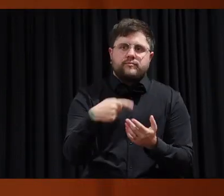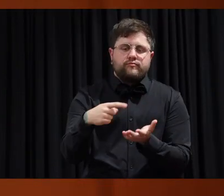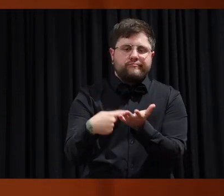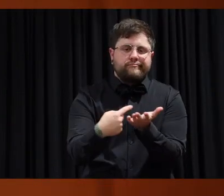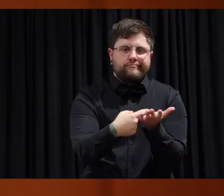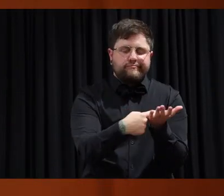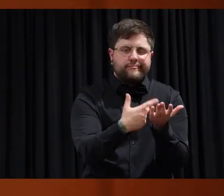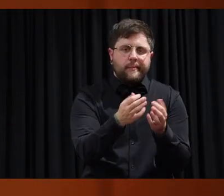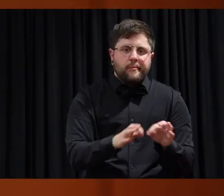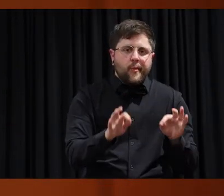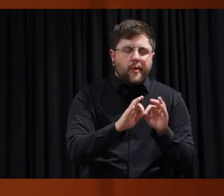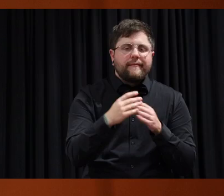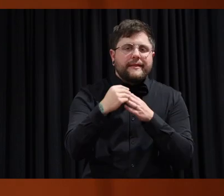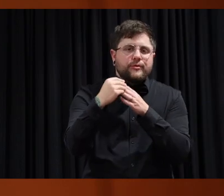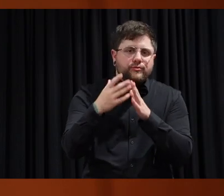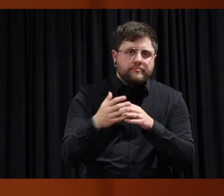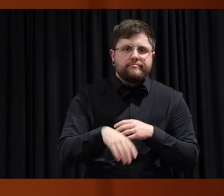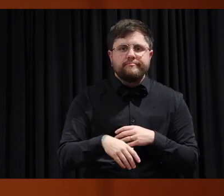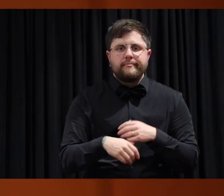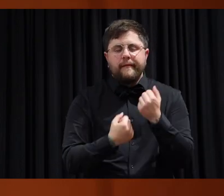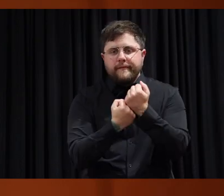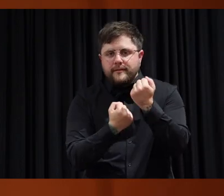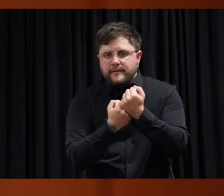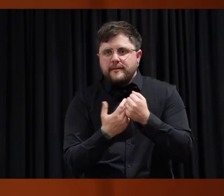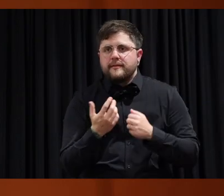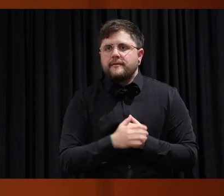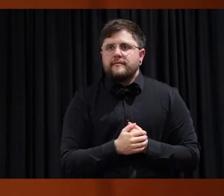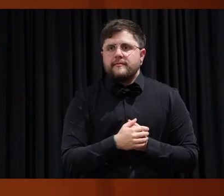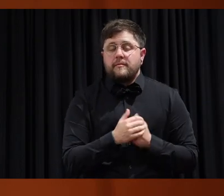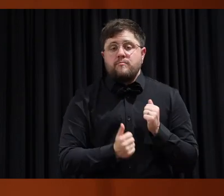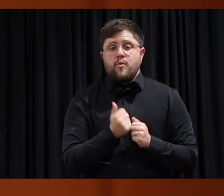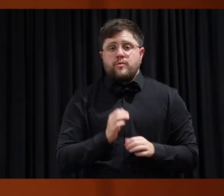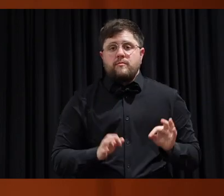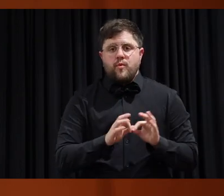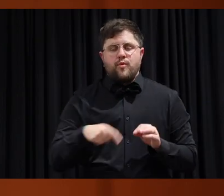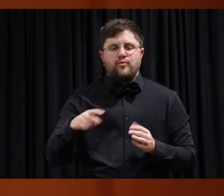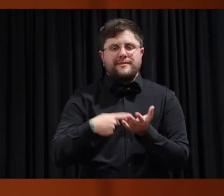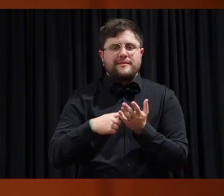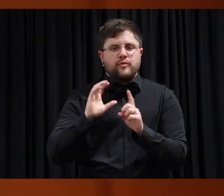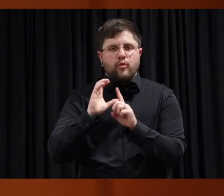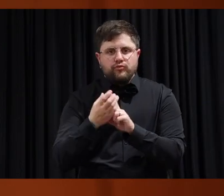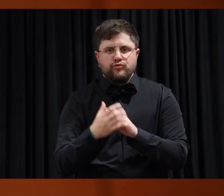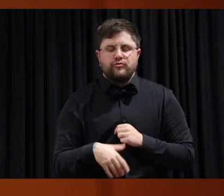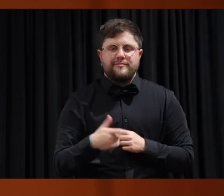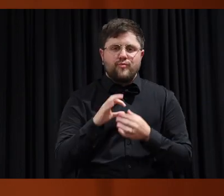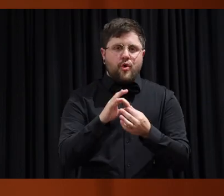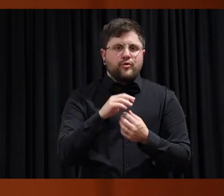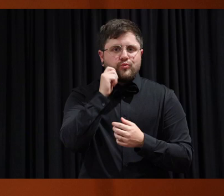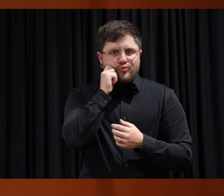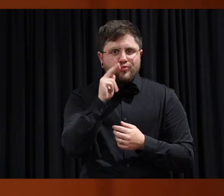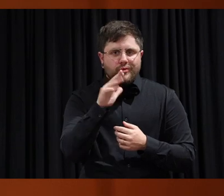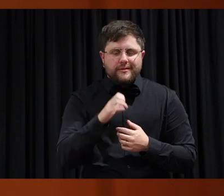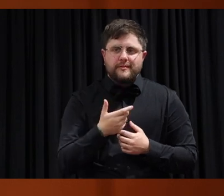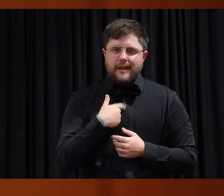about the importance of leadership, advocacy, and most importantly about culture as opposed to race, which I think